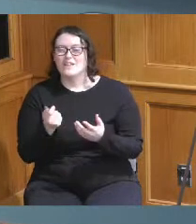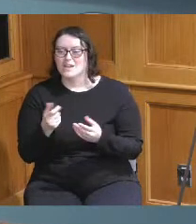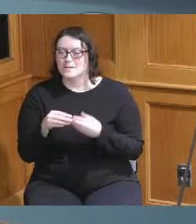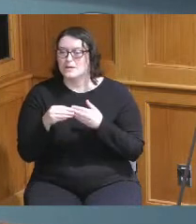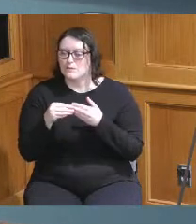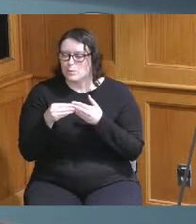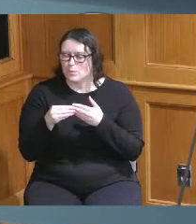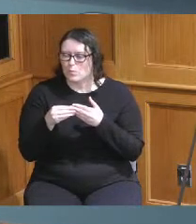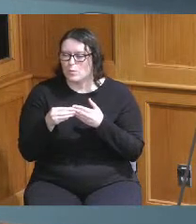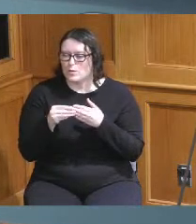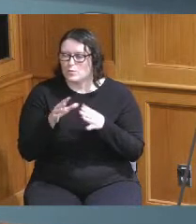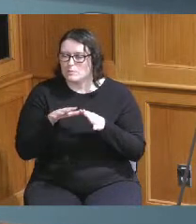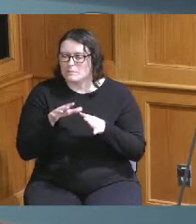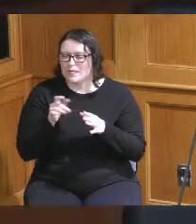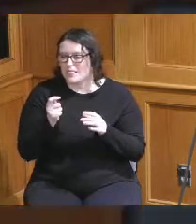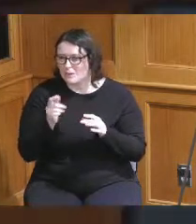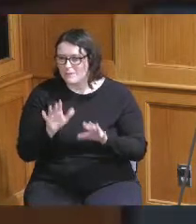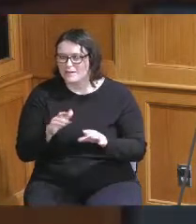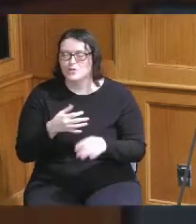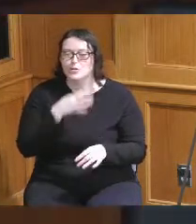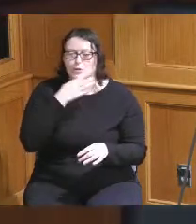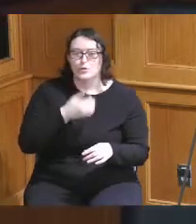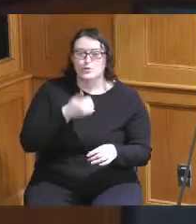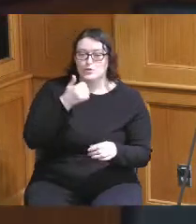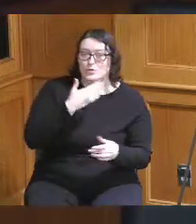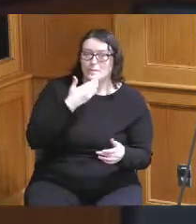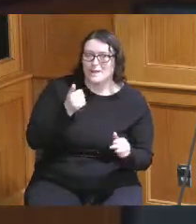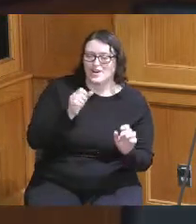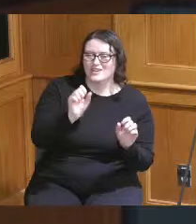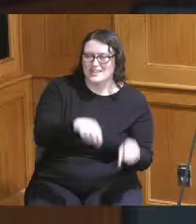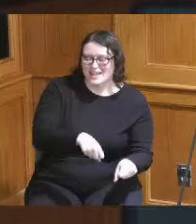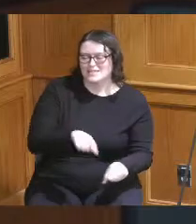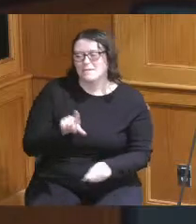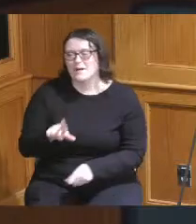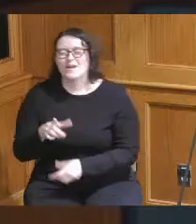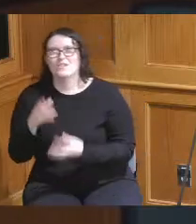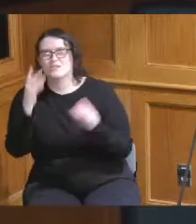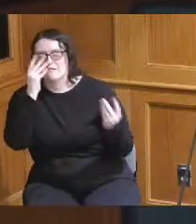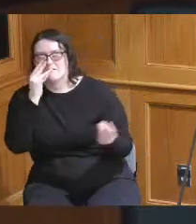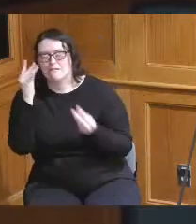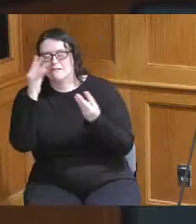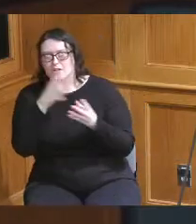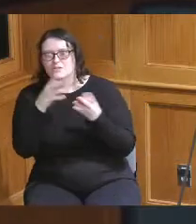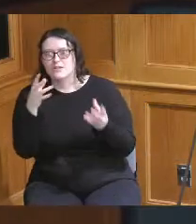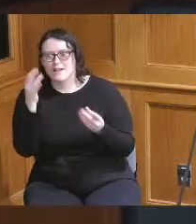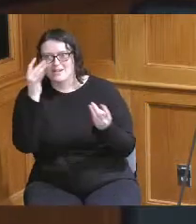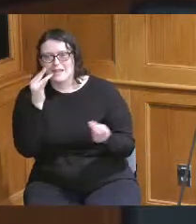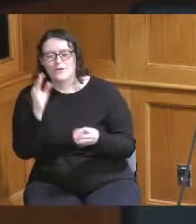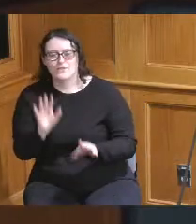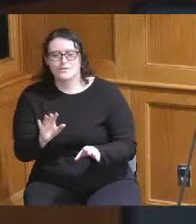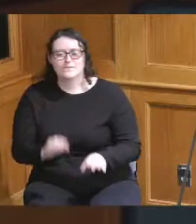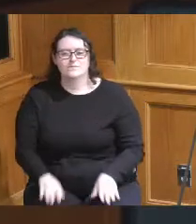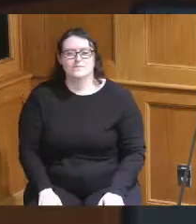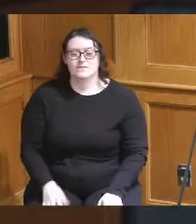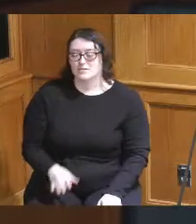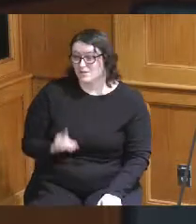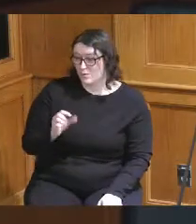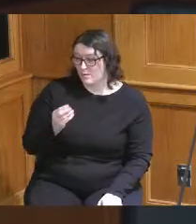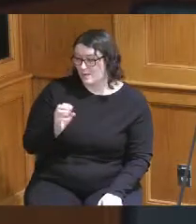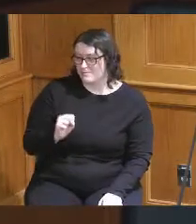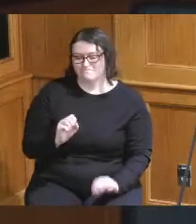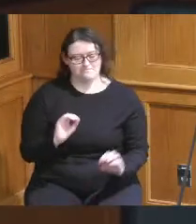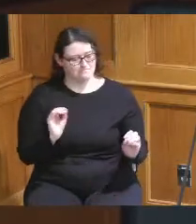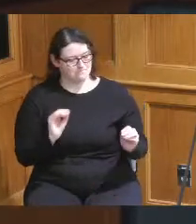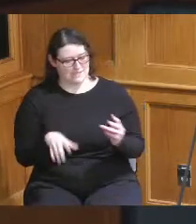sooner the better, but there is a lot to digest here. So it might take a little bit more time. So, okay, Commissioner, anything else related to Nothing this? else. All right, very